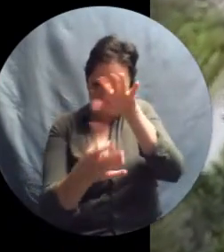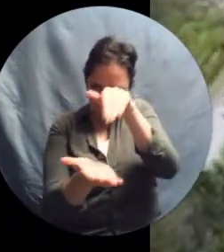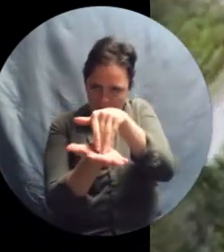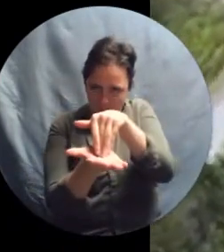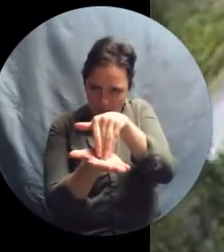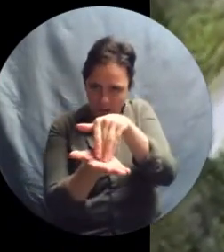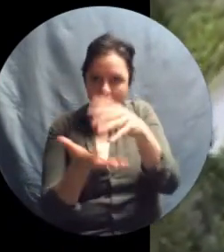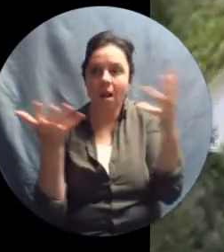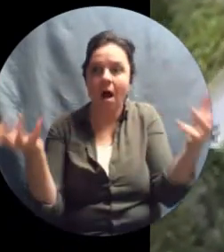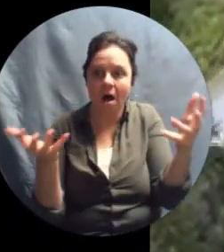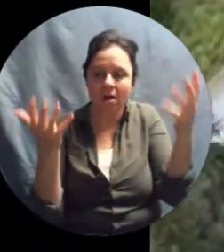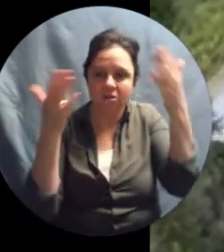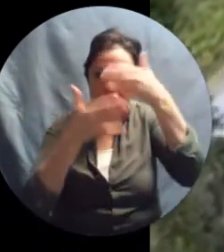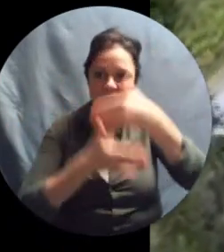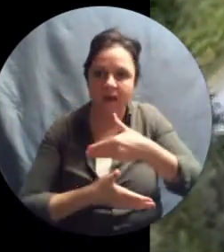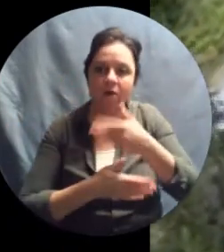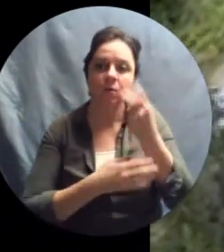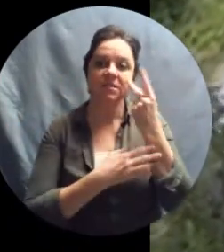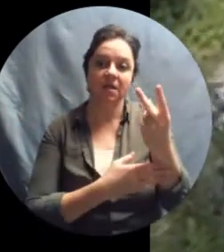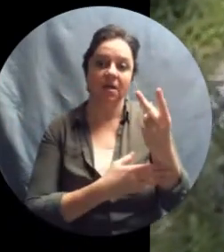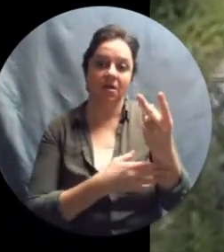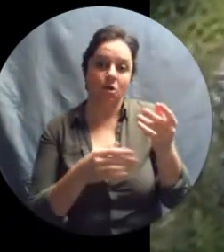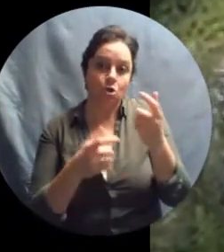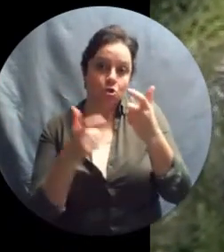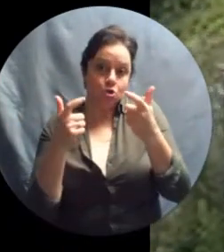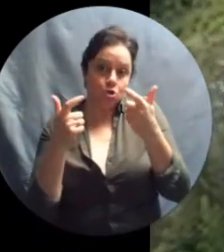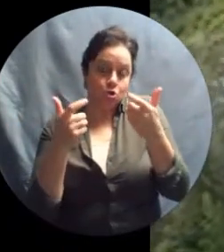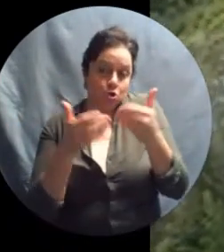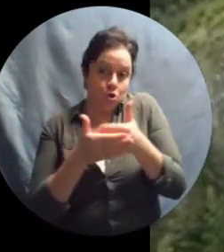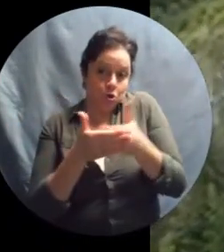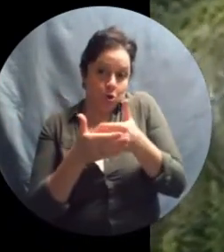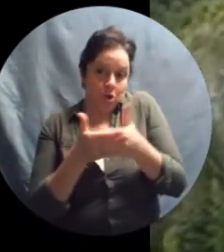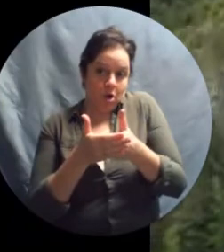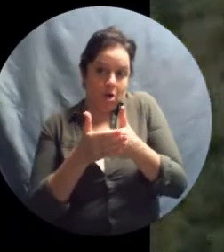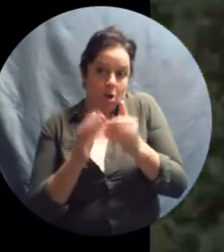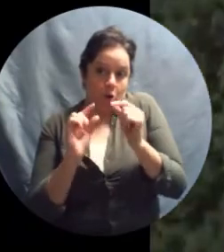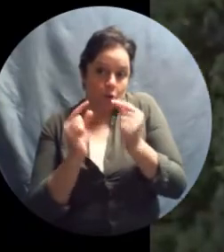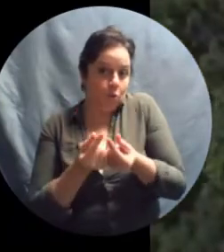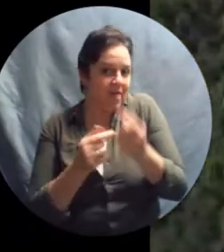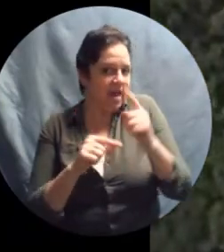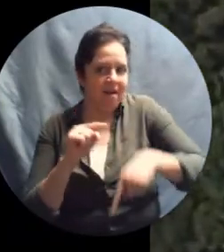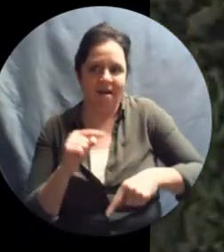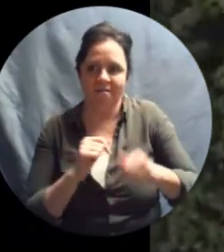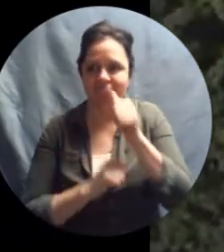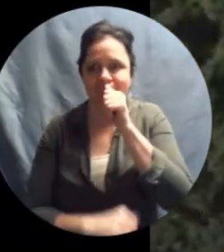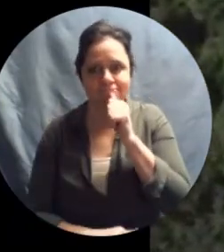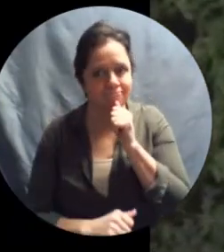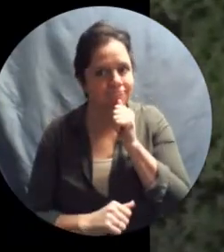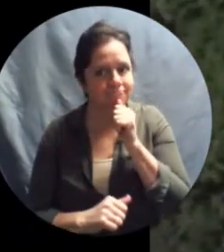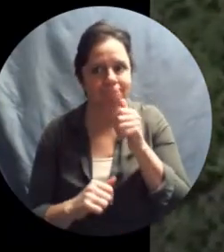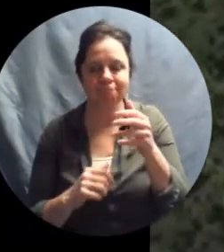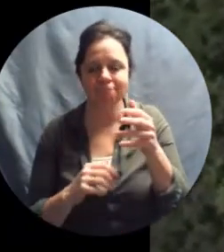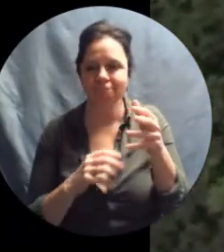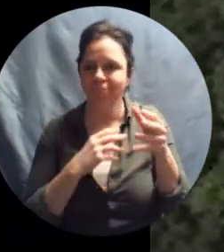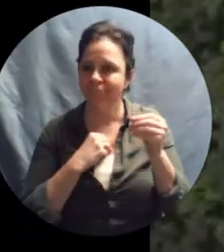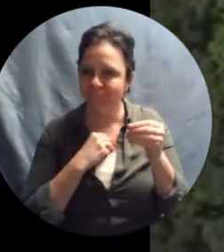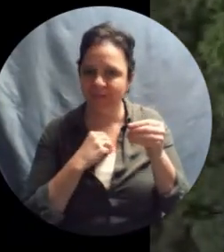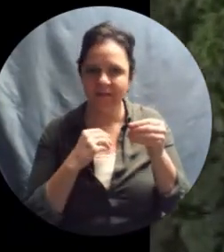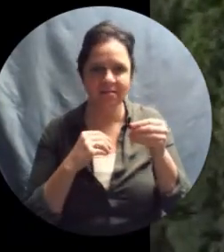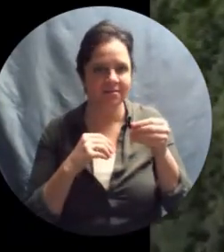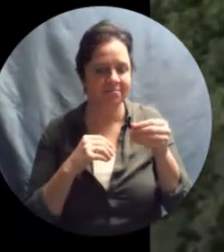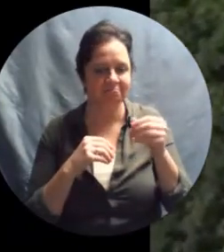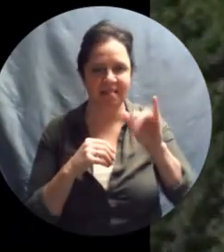lots and lots of shade. And then you're going to see a whole new group of species that can't tolerate the shade, that couldn't survive in the forest, and now they're